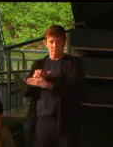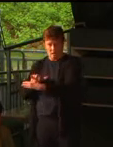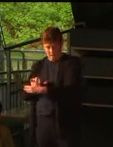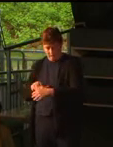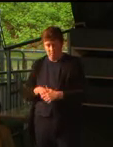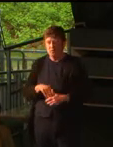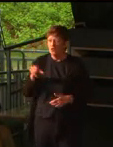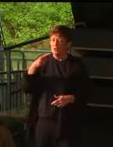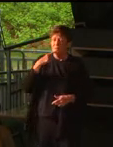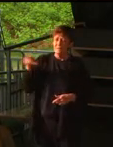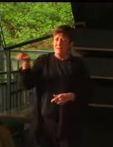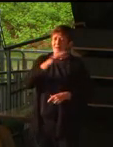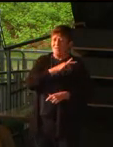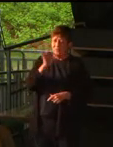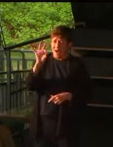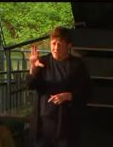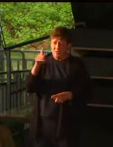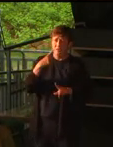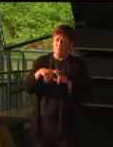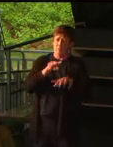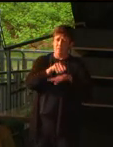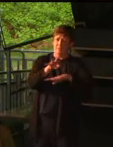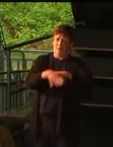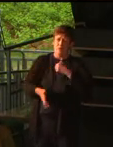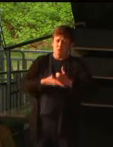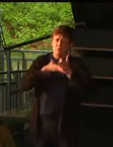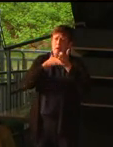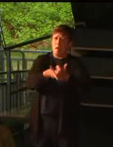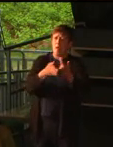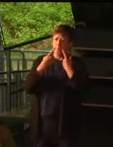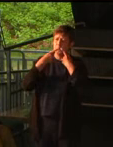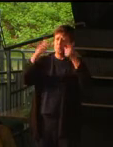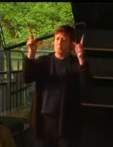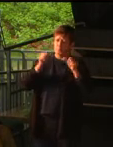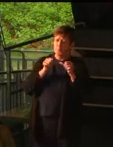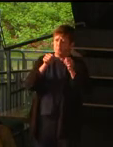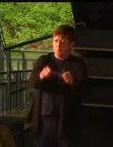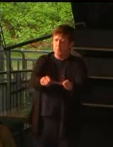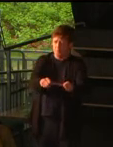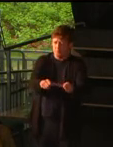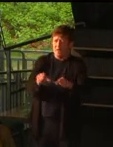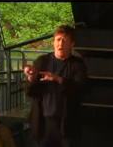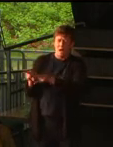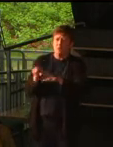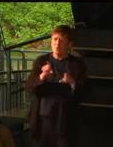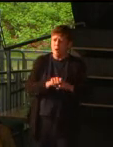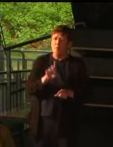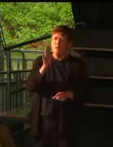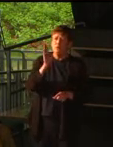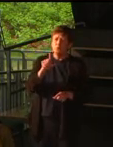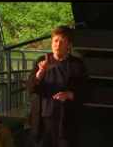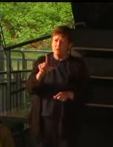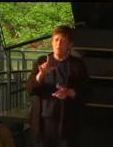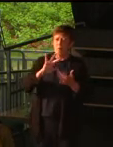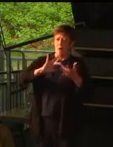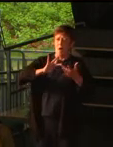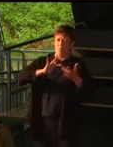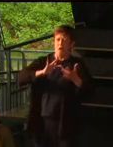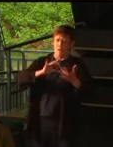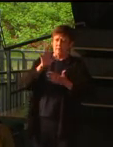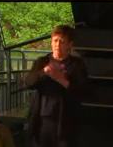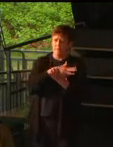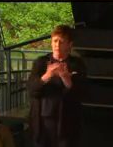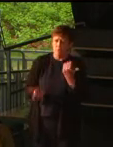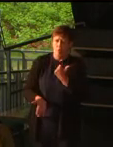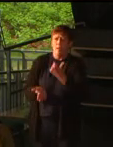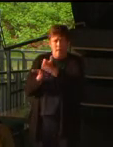supportive faculty and advisors for her success, as well as Bristol's flexible online course schedule, which enabled